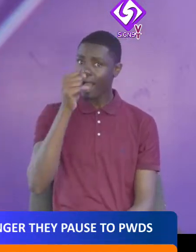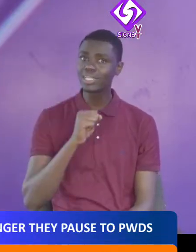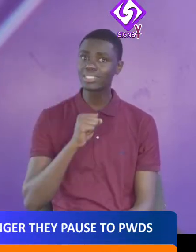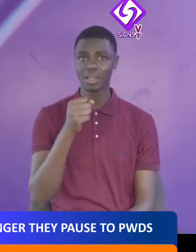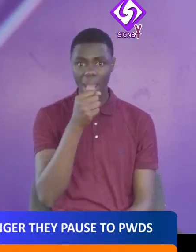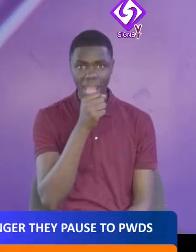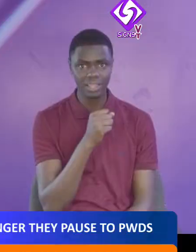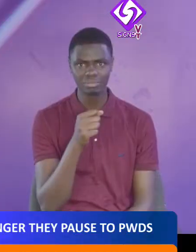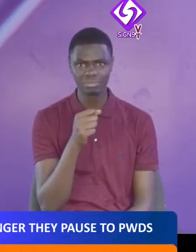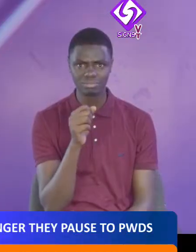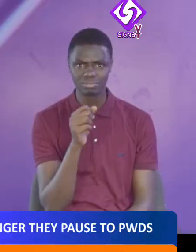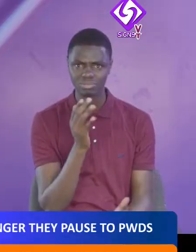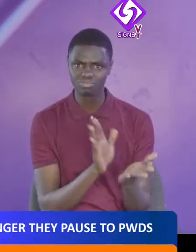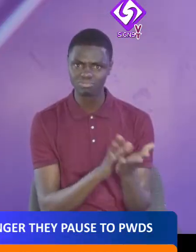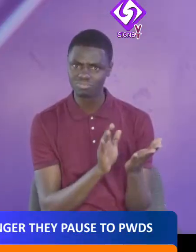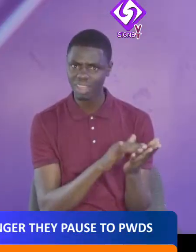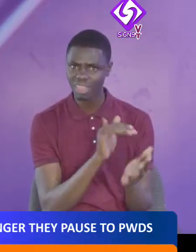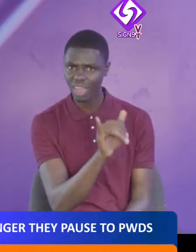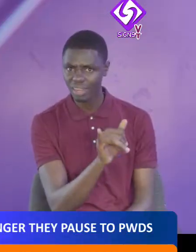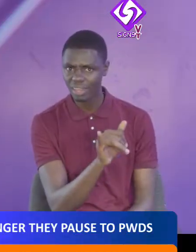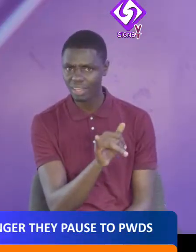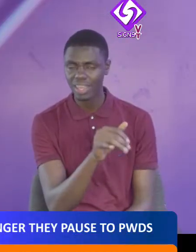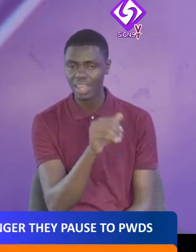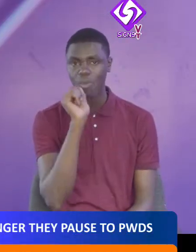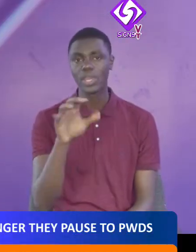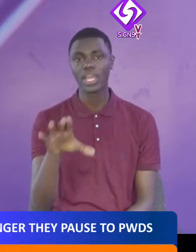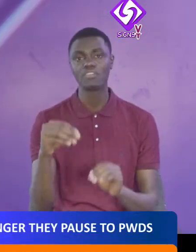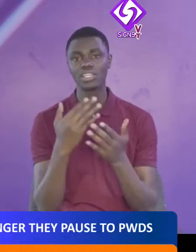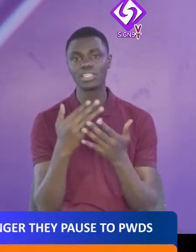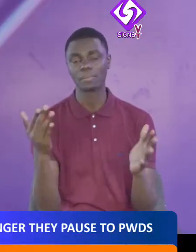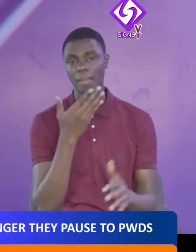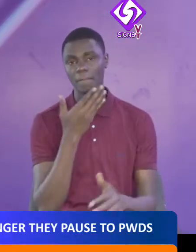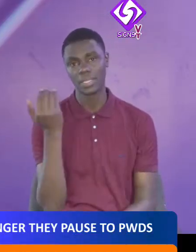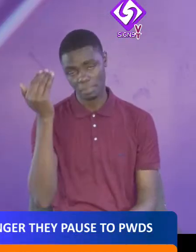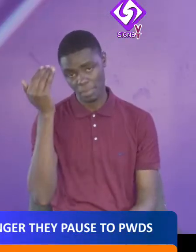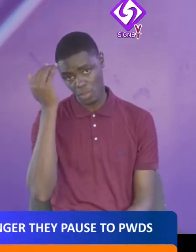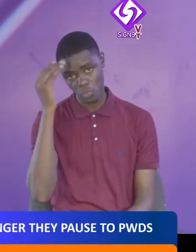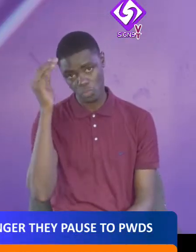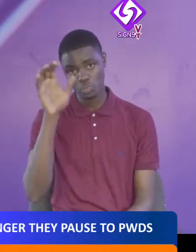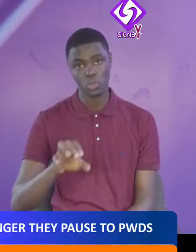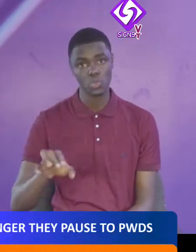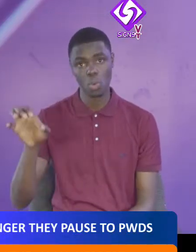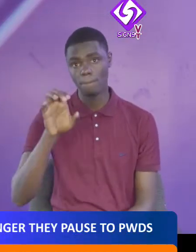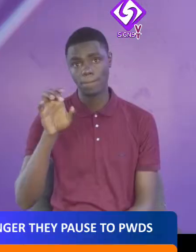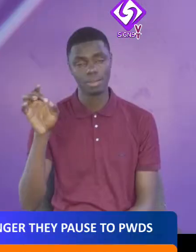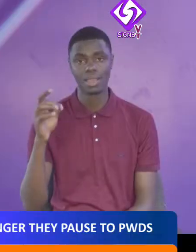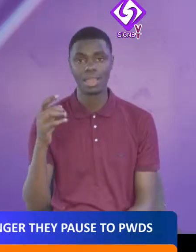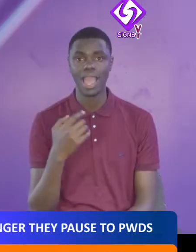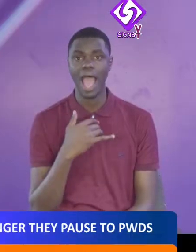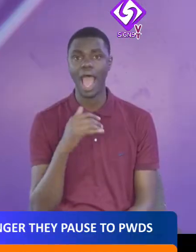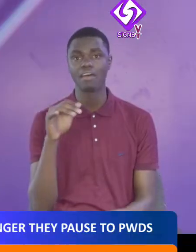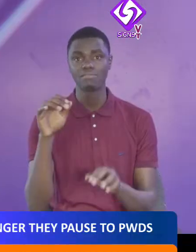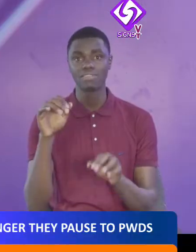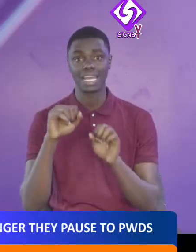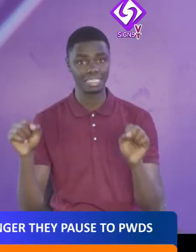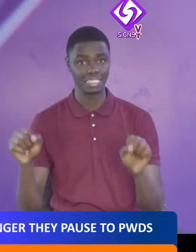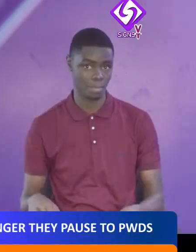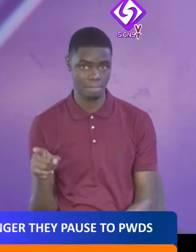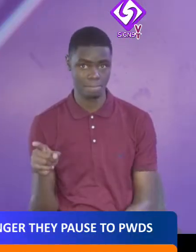Well, I'm sure we can find something better. I know Europe has those systems.